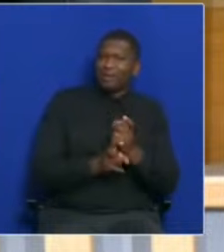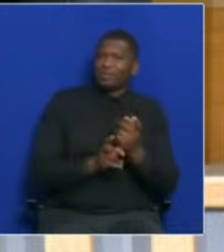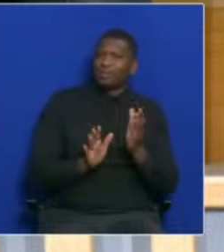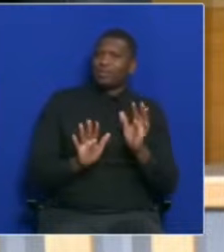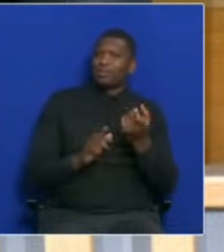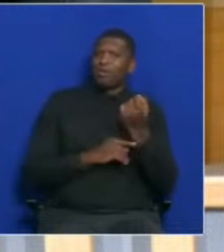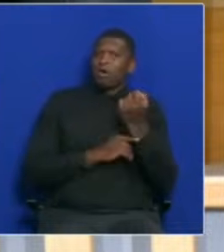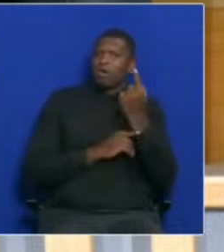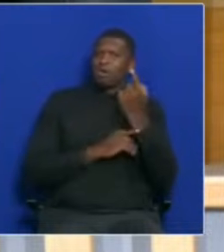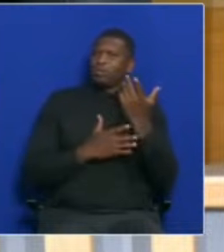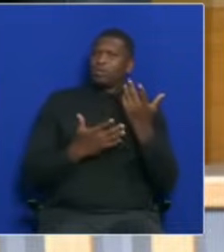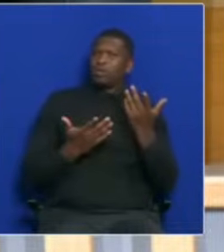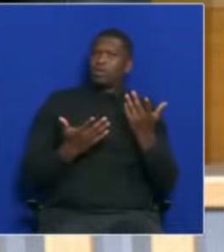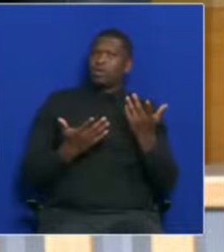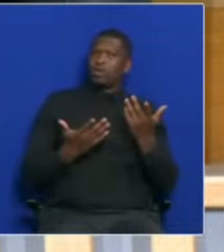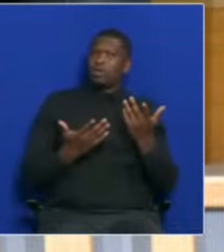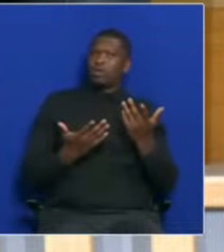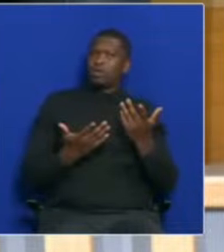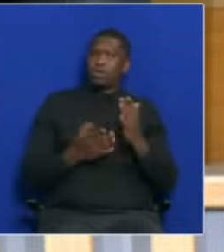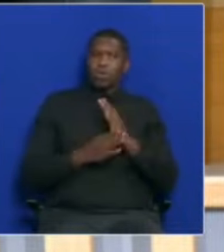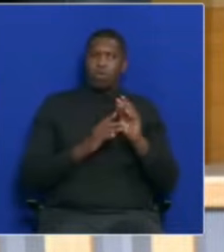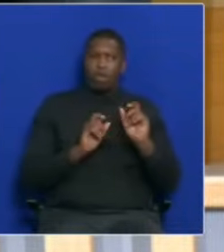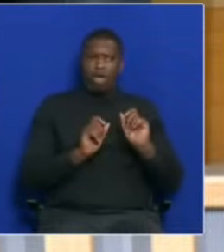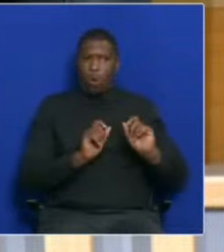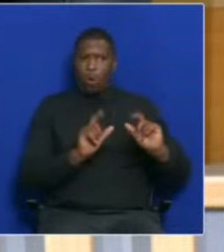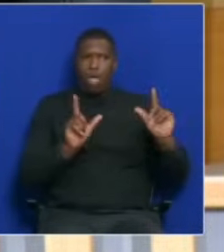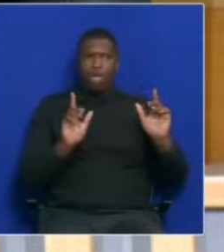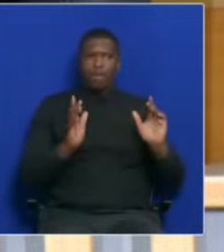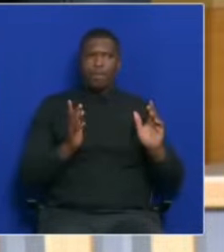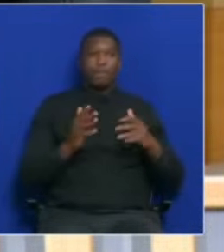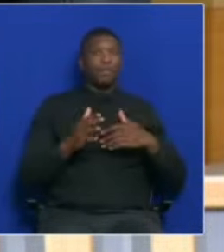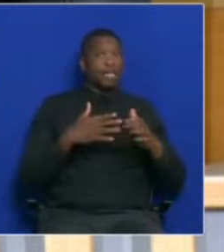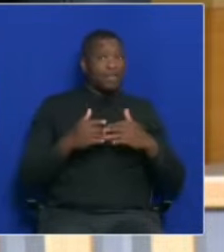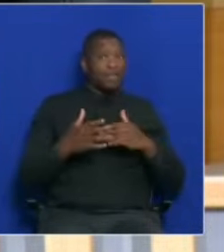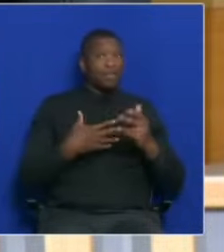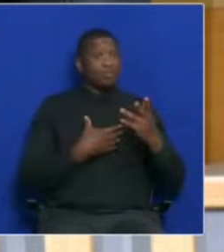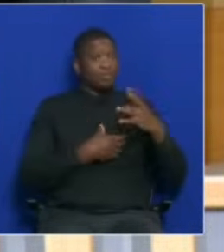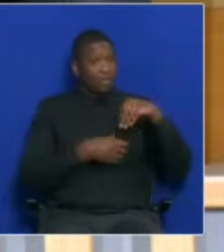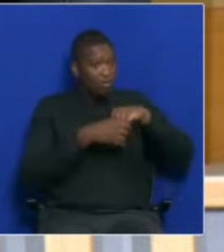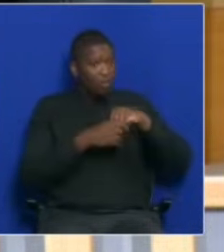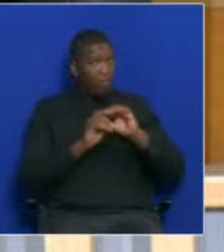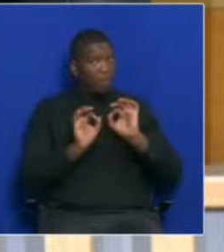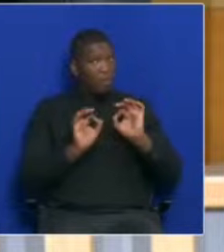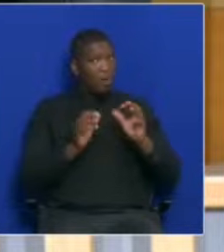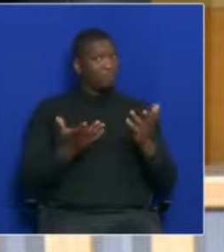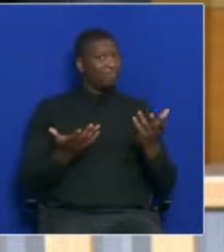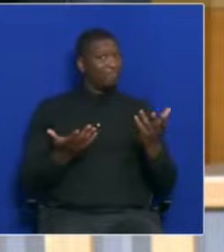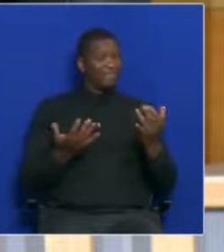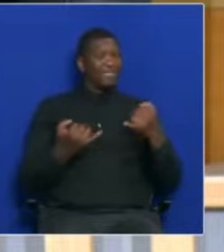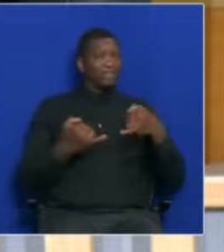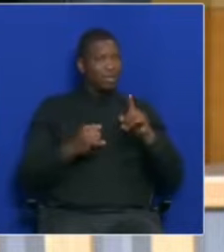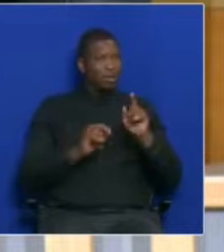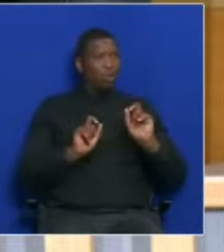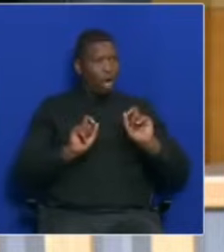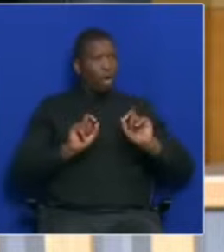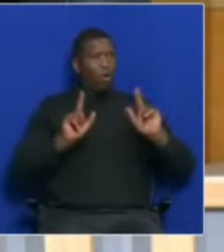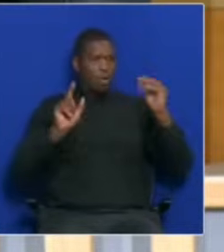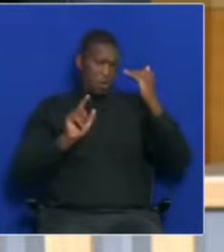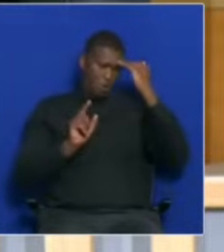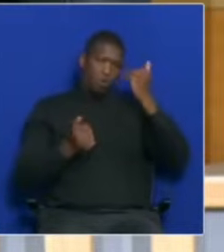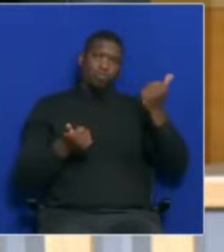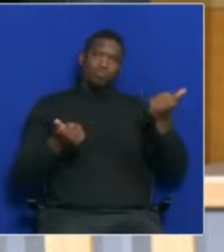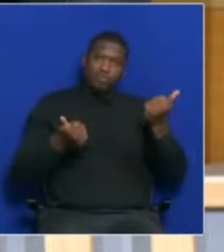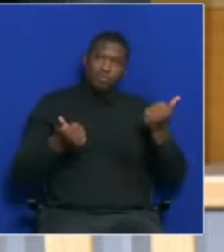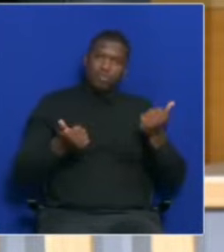have been aware, even if you are not closely involved, but that you were completely unaware that this